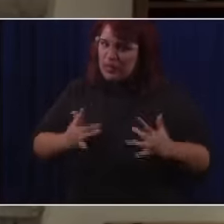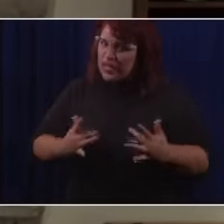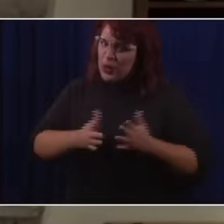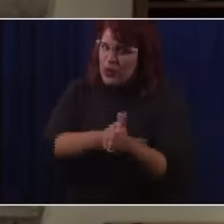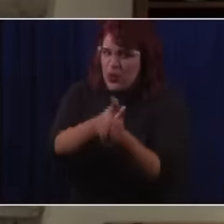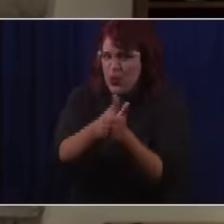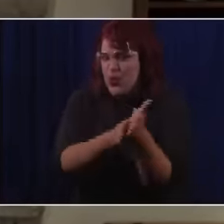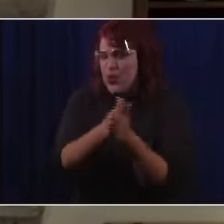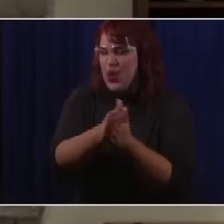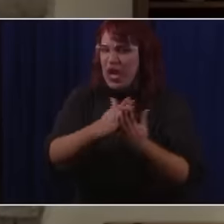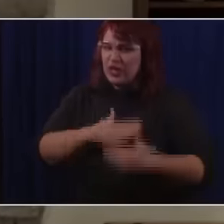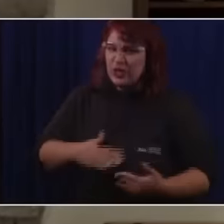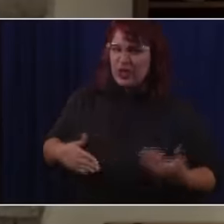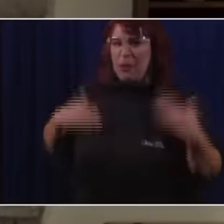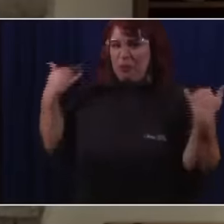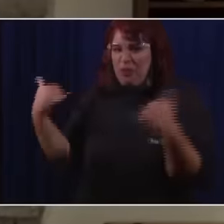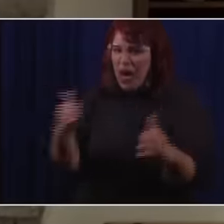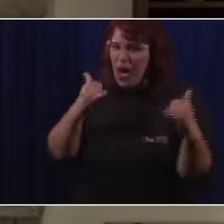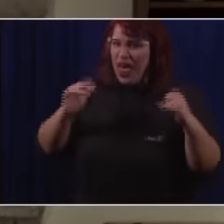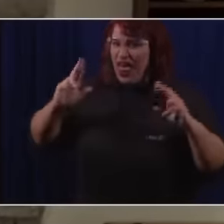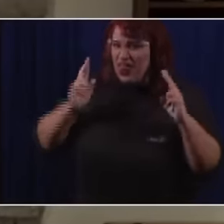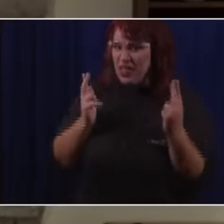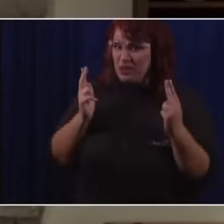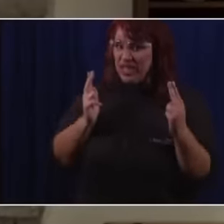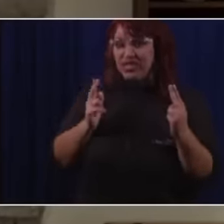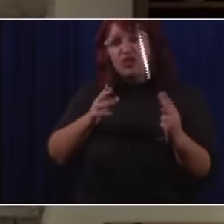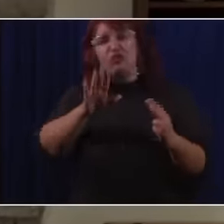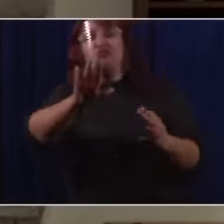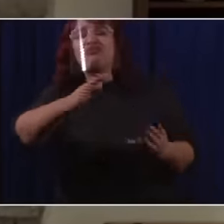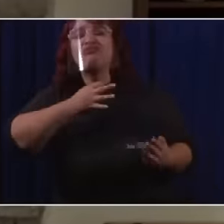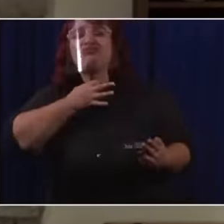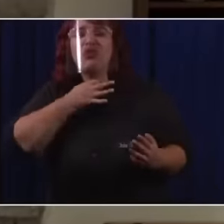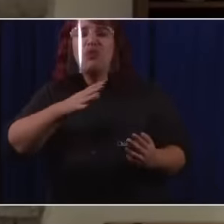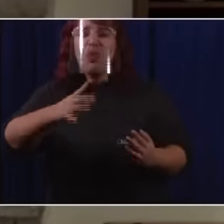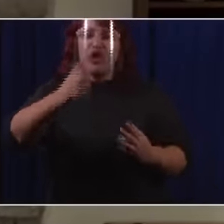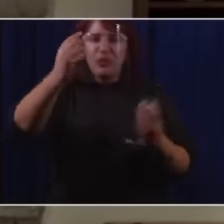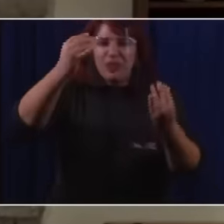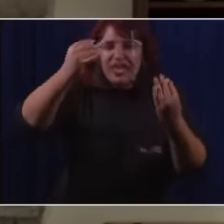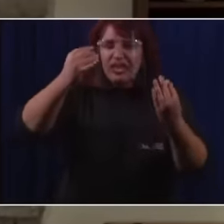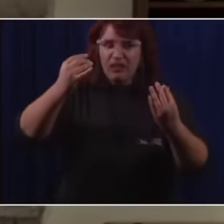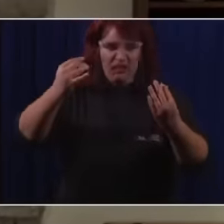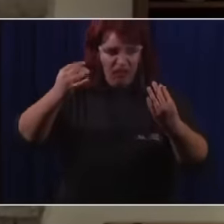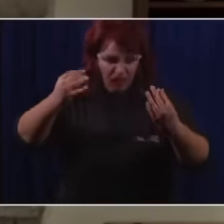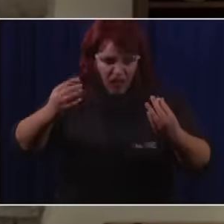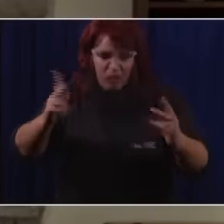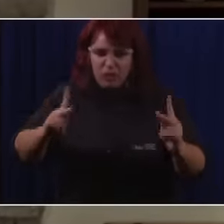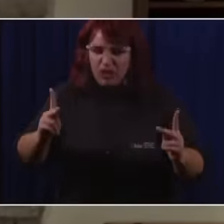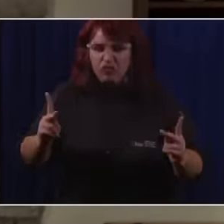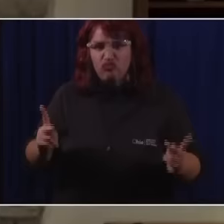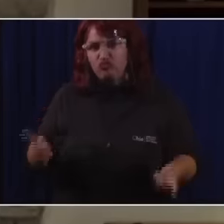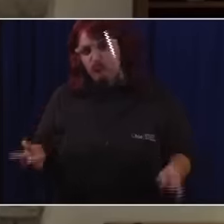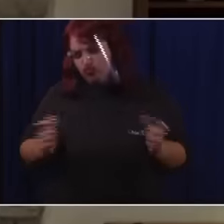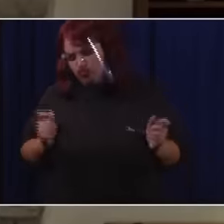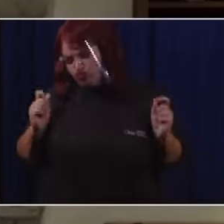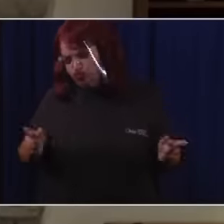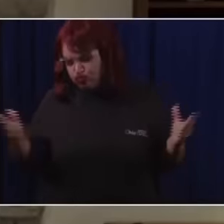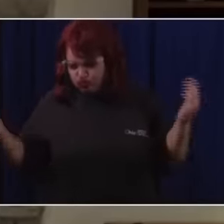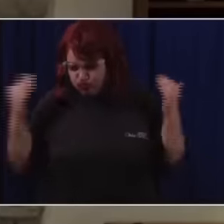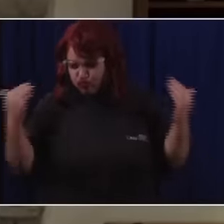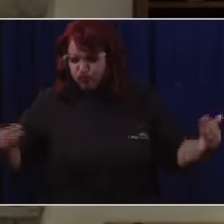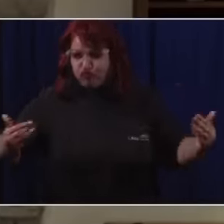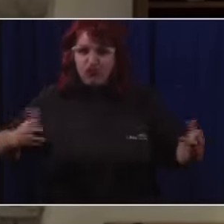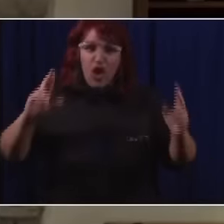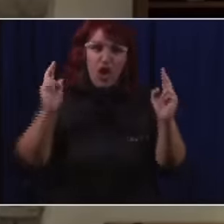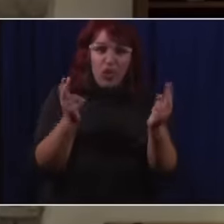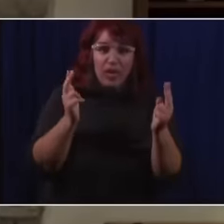message for people who are still planning Halloween parties, get-togethers, and should everyone just resign themselves to wearing